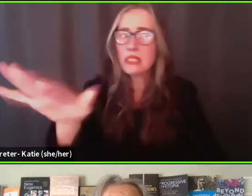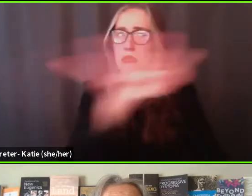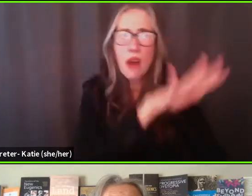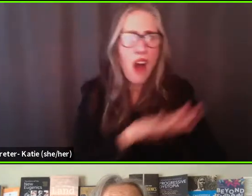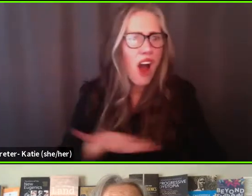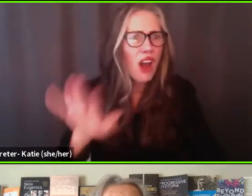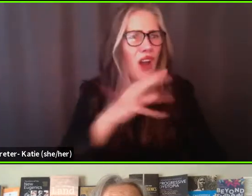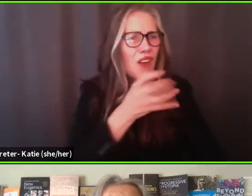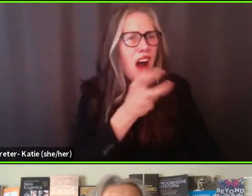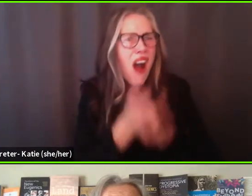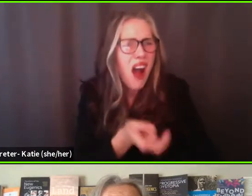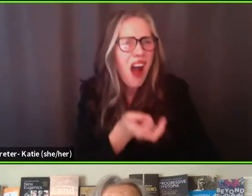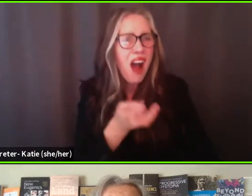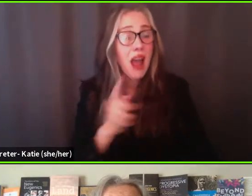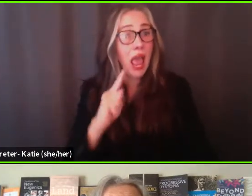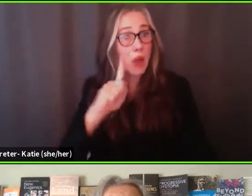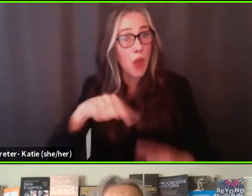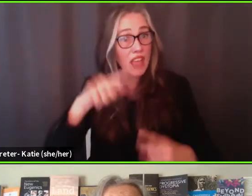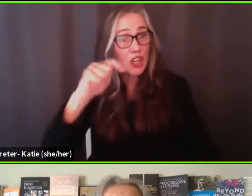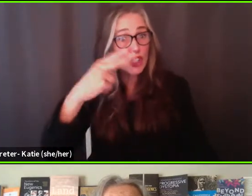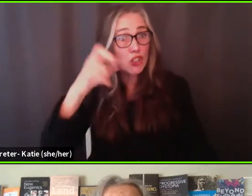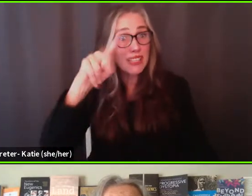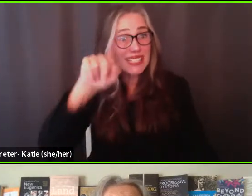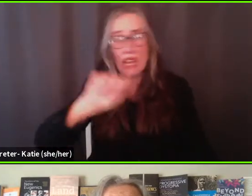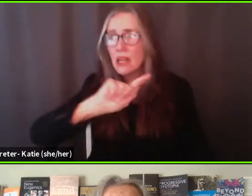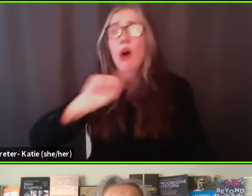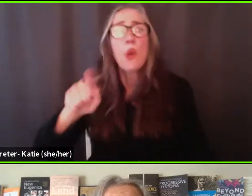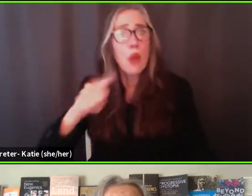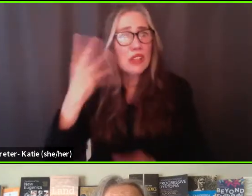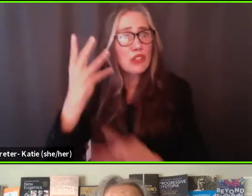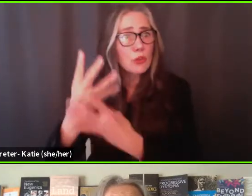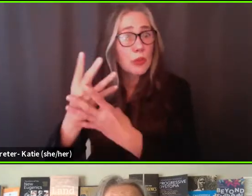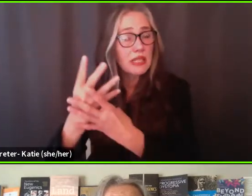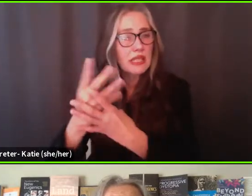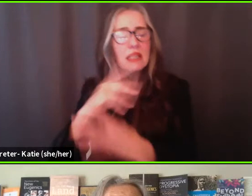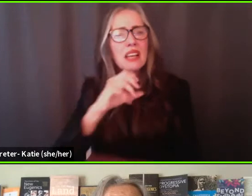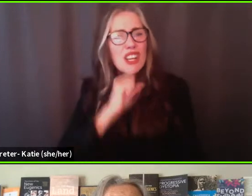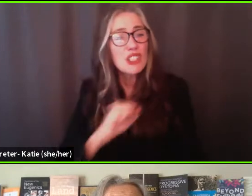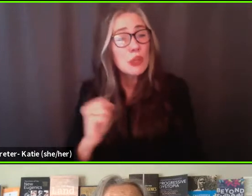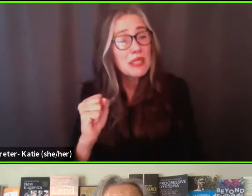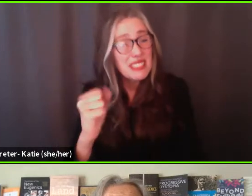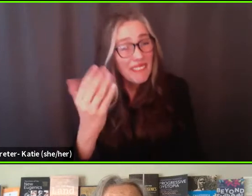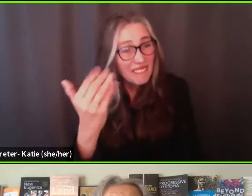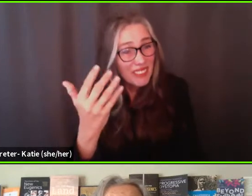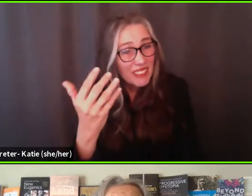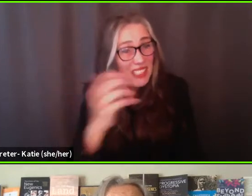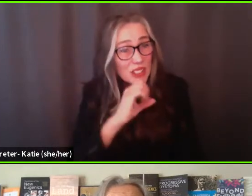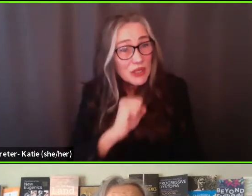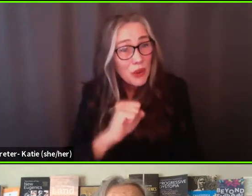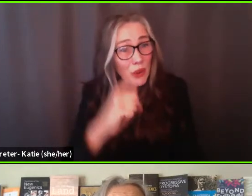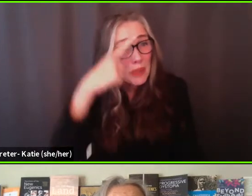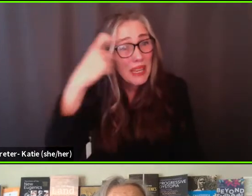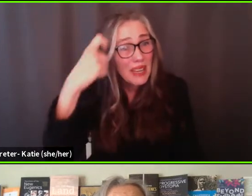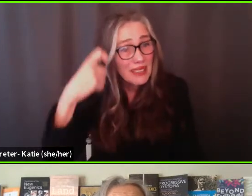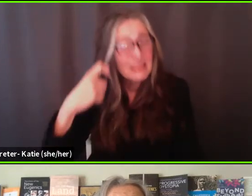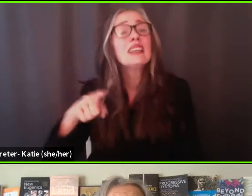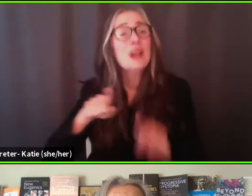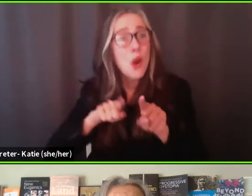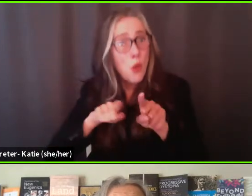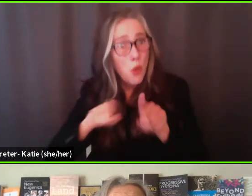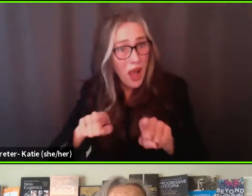got out of prison i should say teresa went to prison originally when she was 15 years old after testing positive for drugs while giving